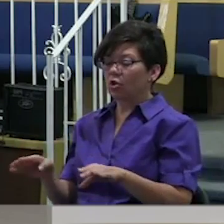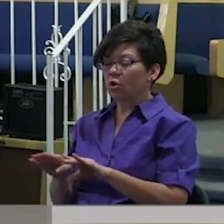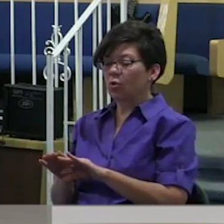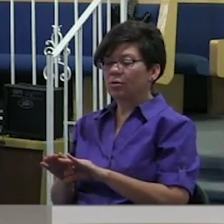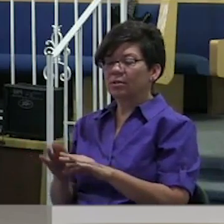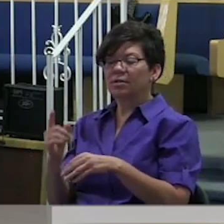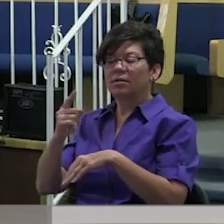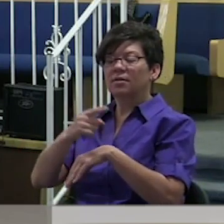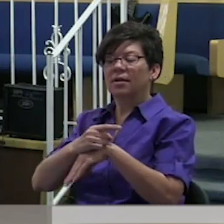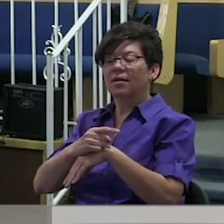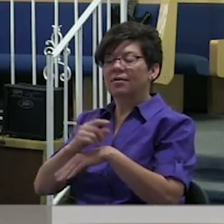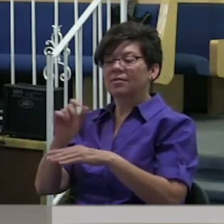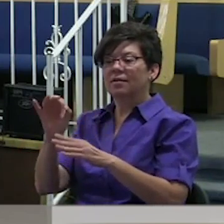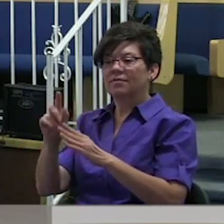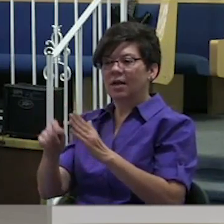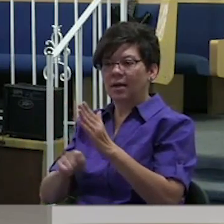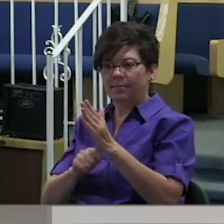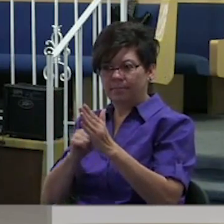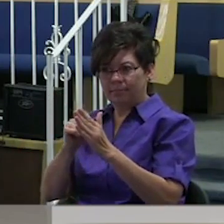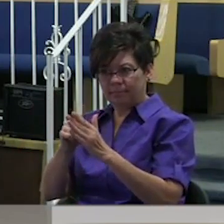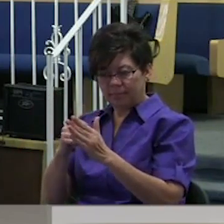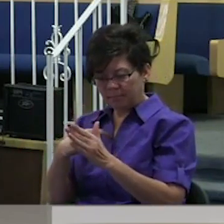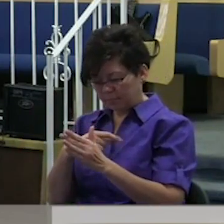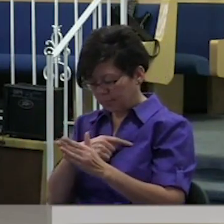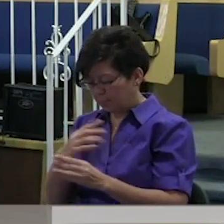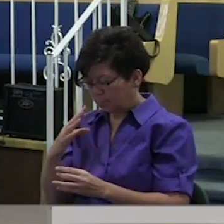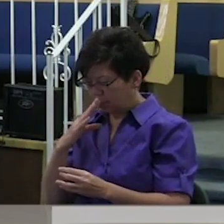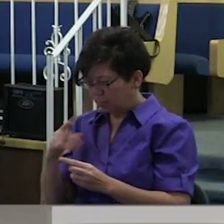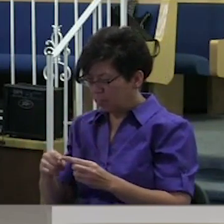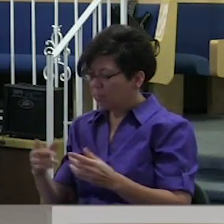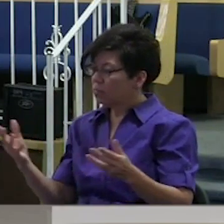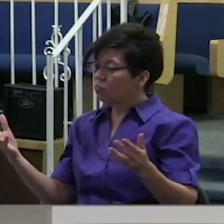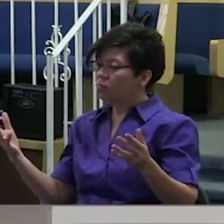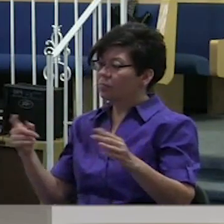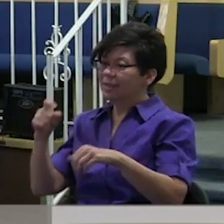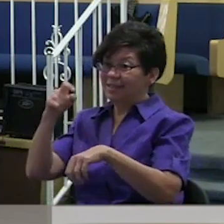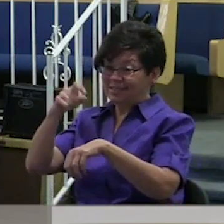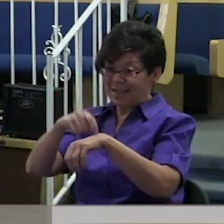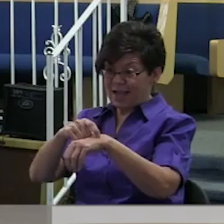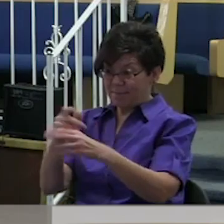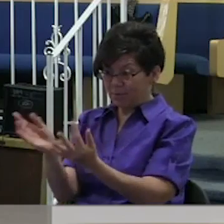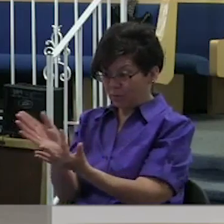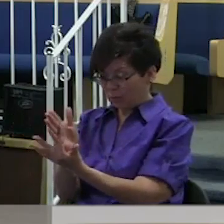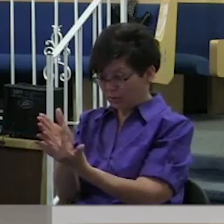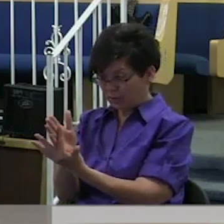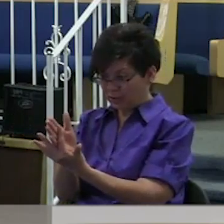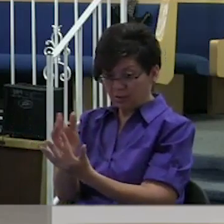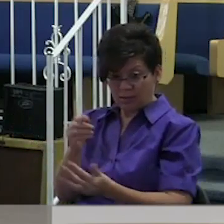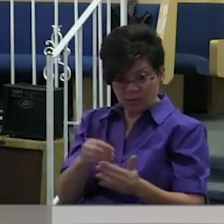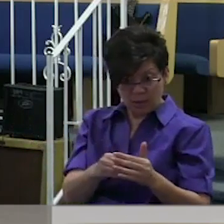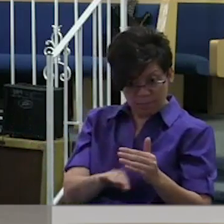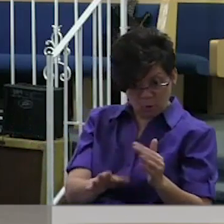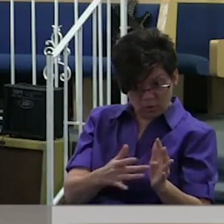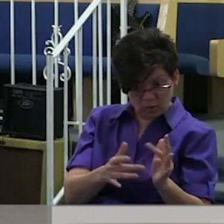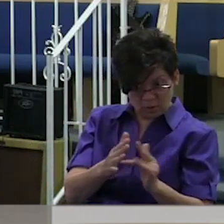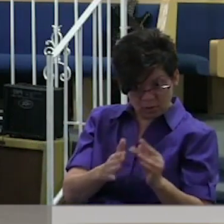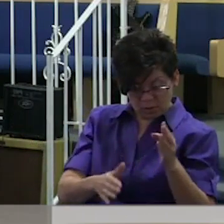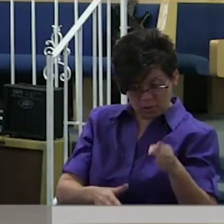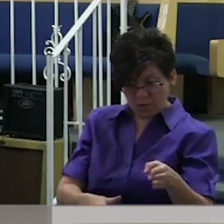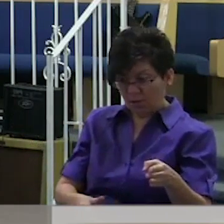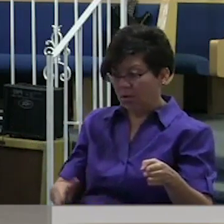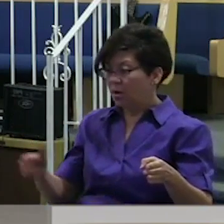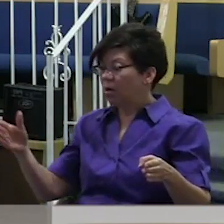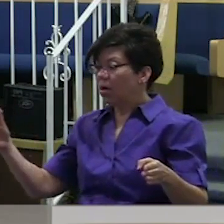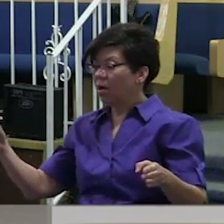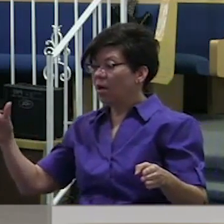of time. We talk about the time between the birth of Christ and